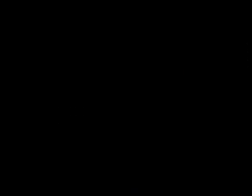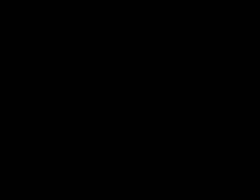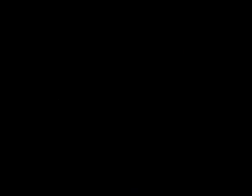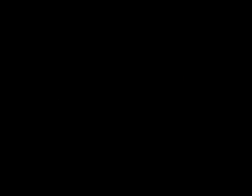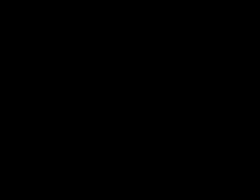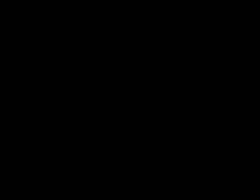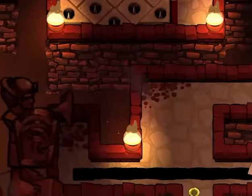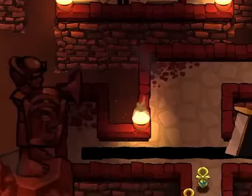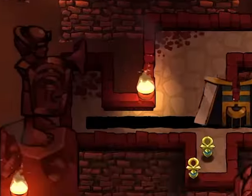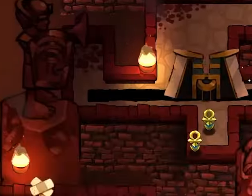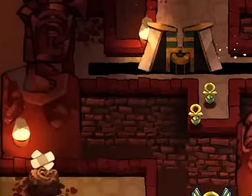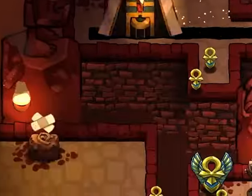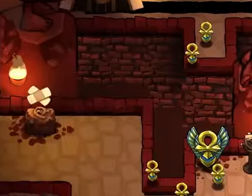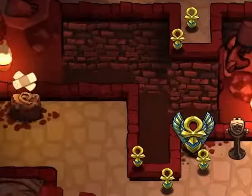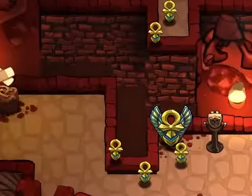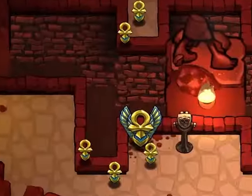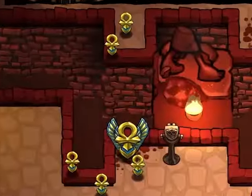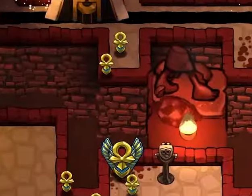with dangers.